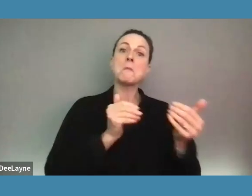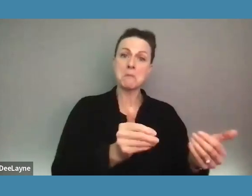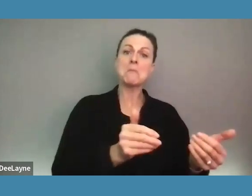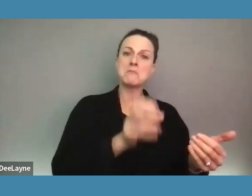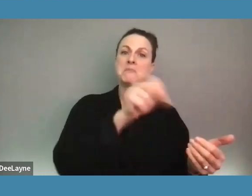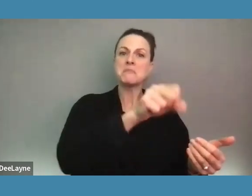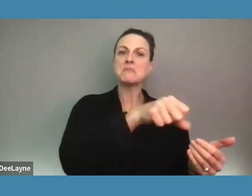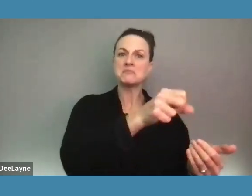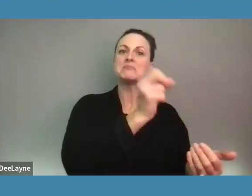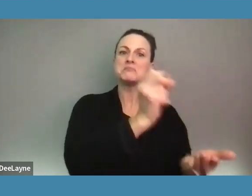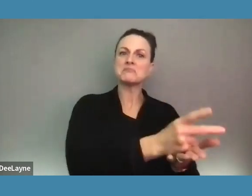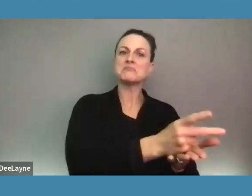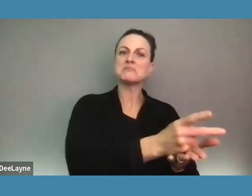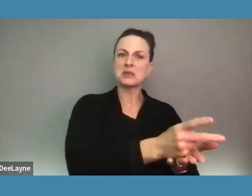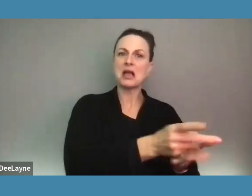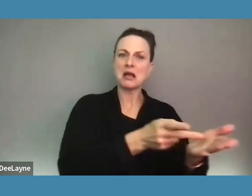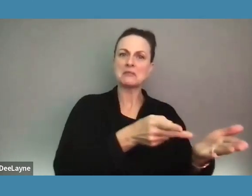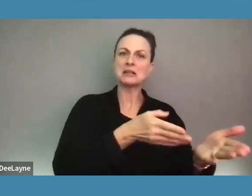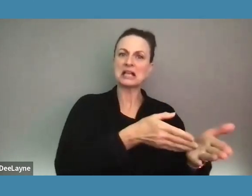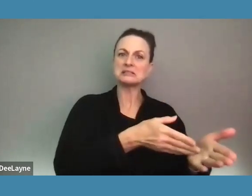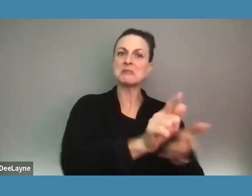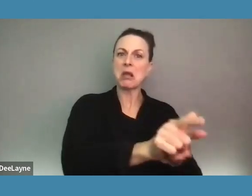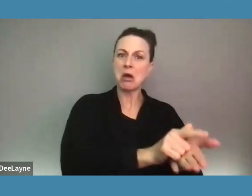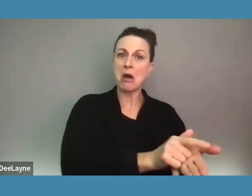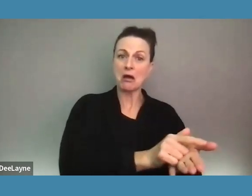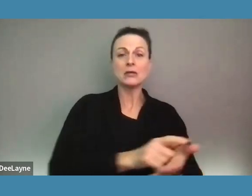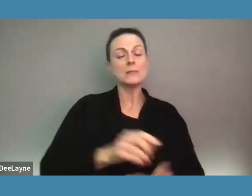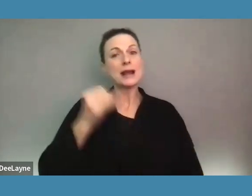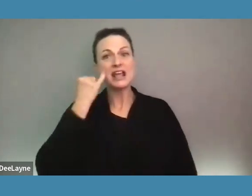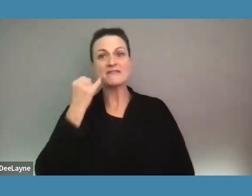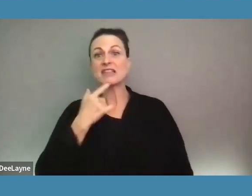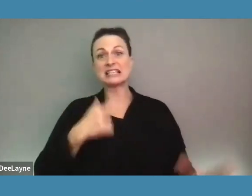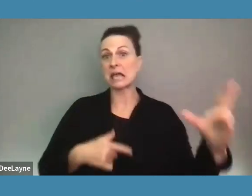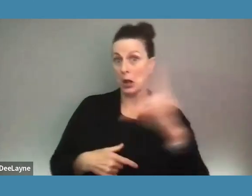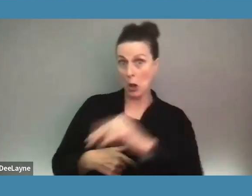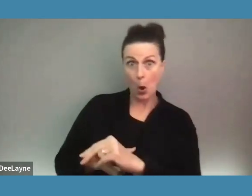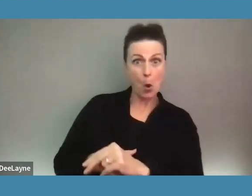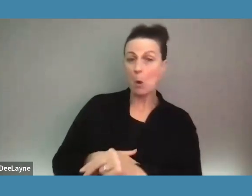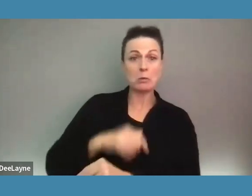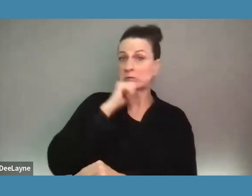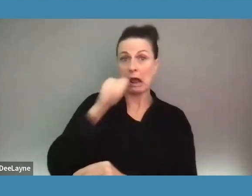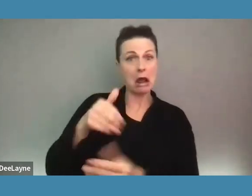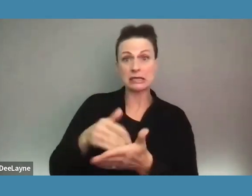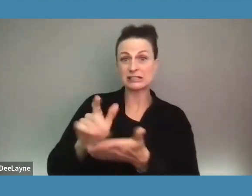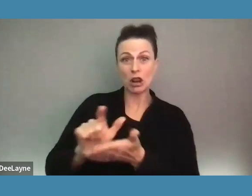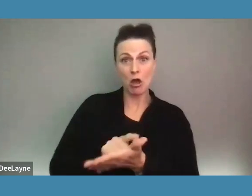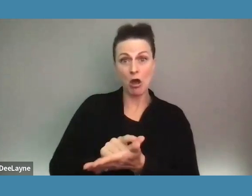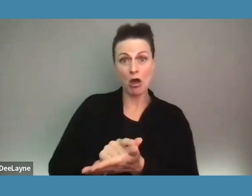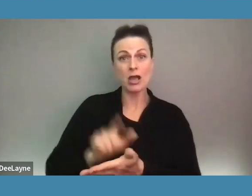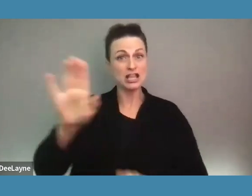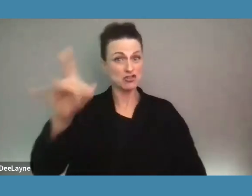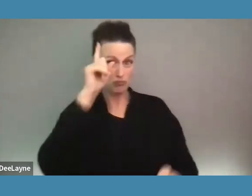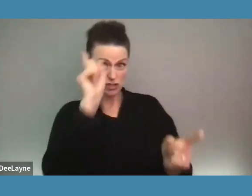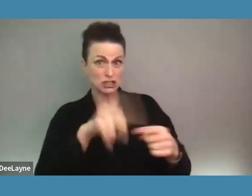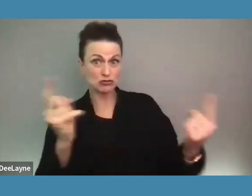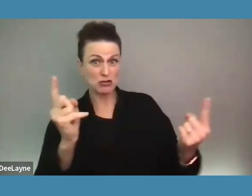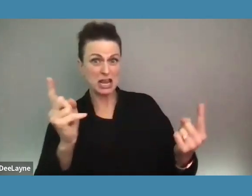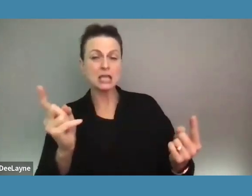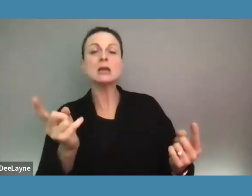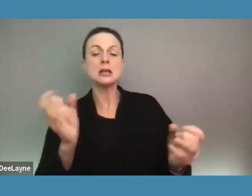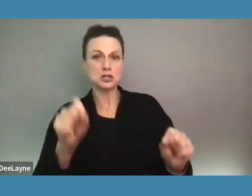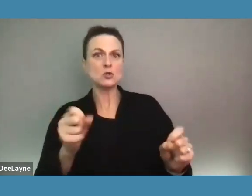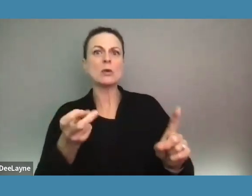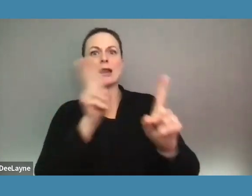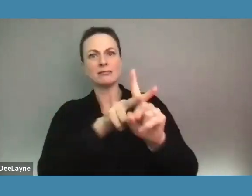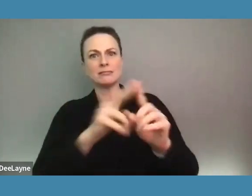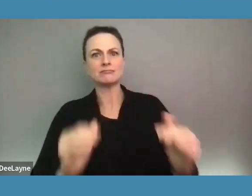law. But you also have the right, if they come back and say that it didn't, if you disagree with their opinion, you can request a